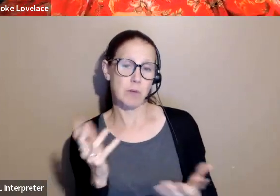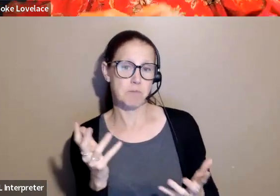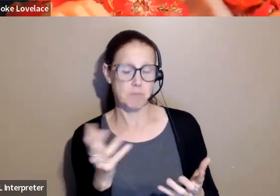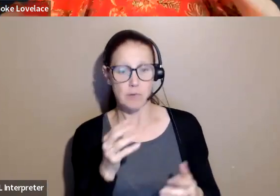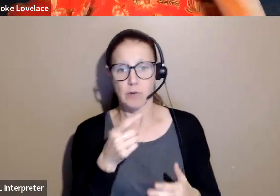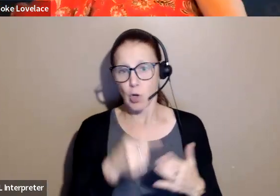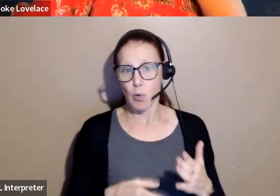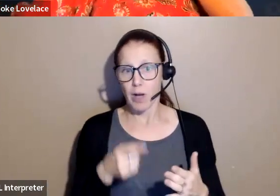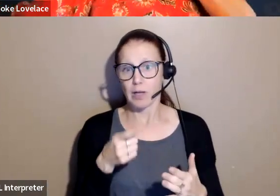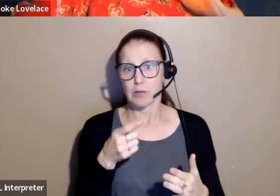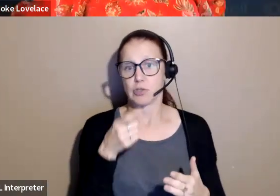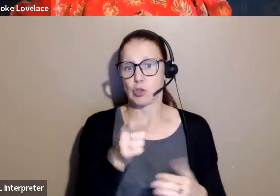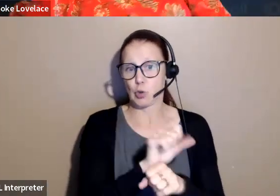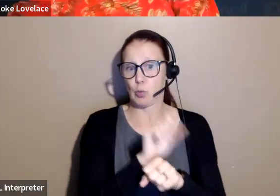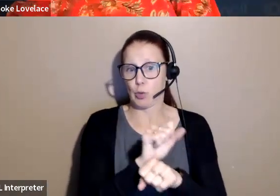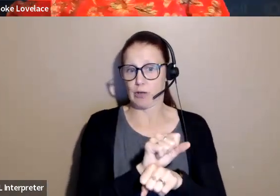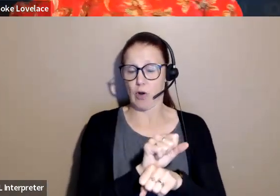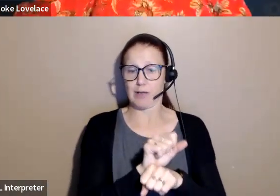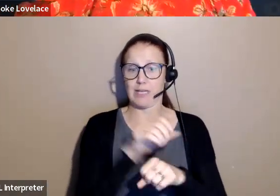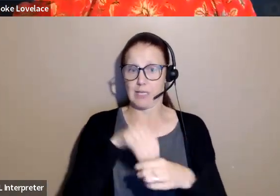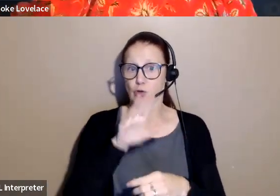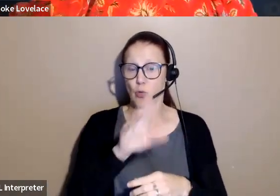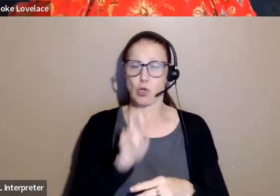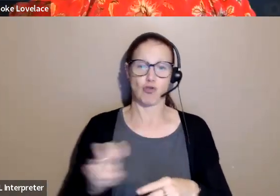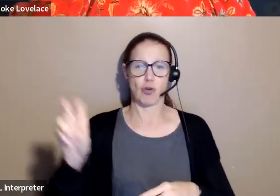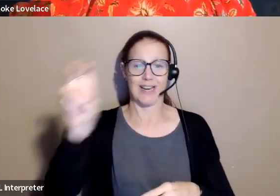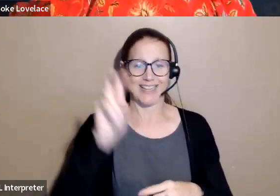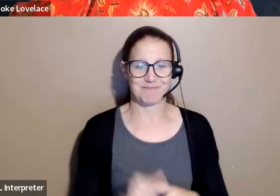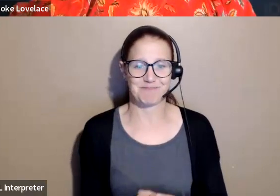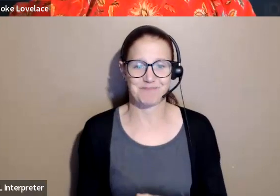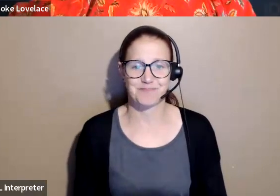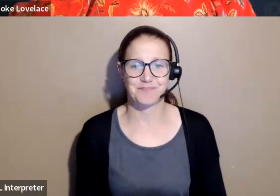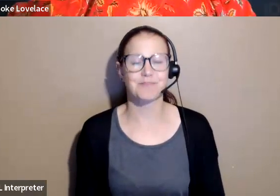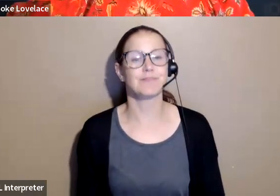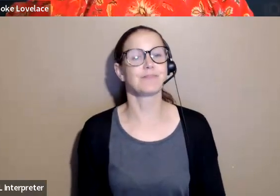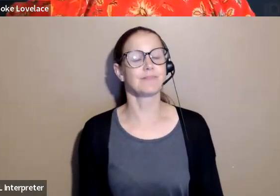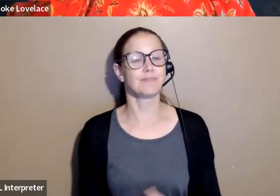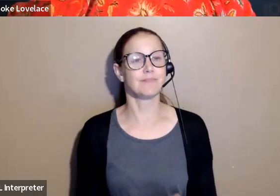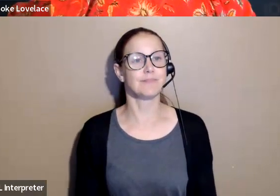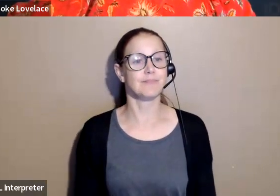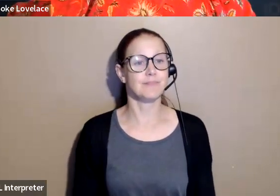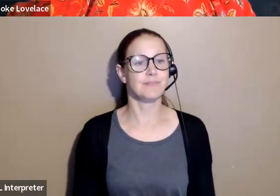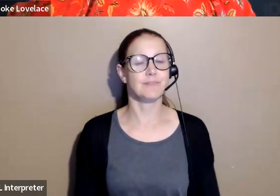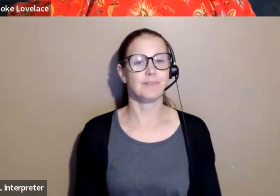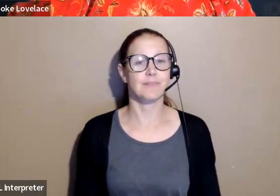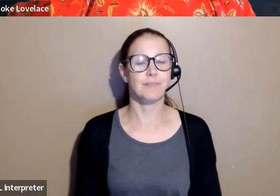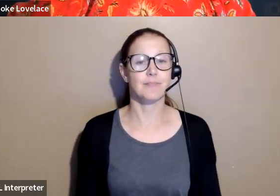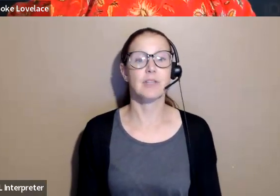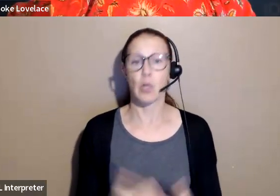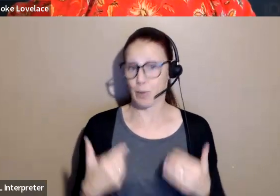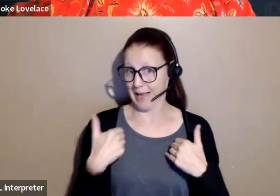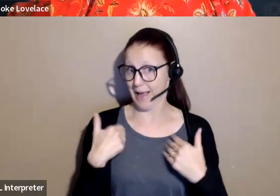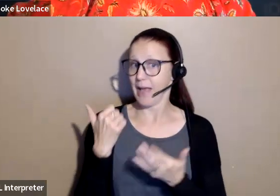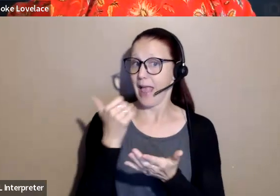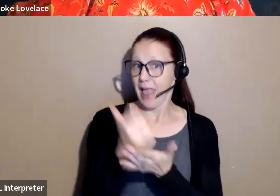what you're working on in your journey. So we have help